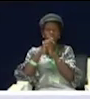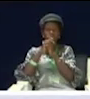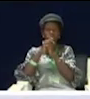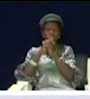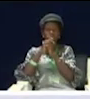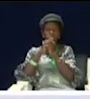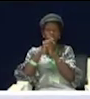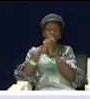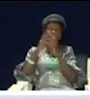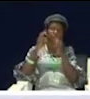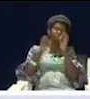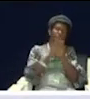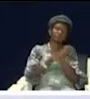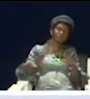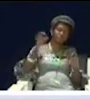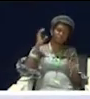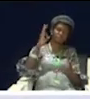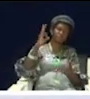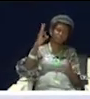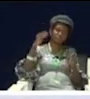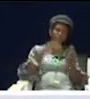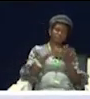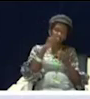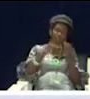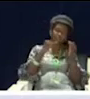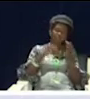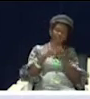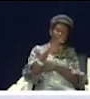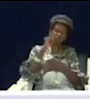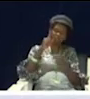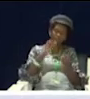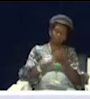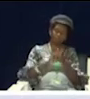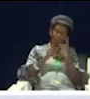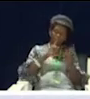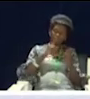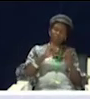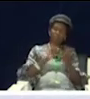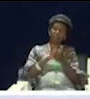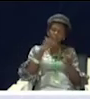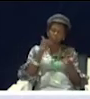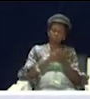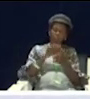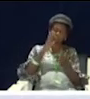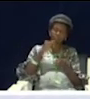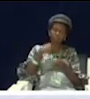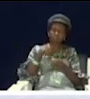If I don't preach anymore, if God is the one talking, that's good by me.